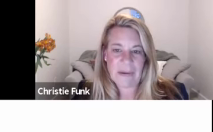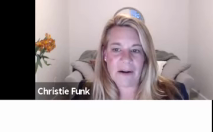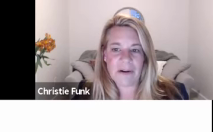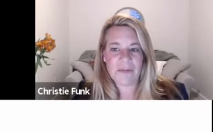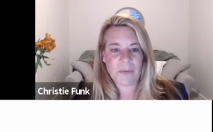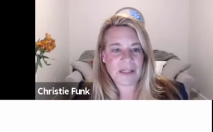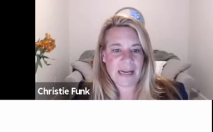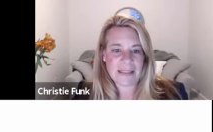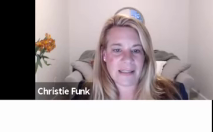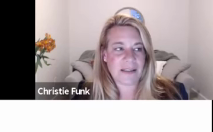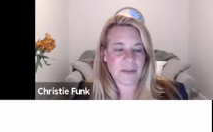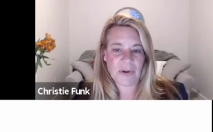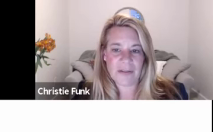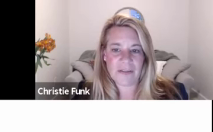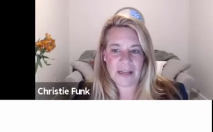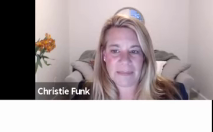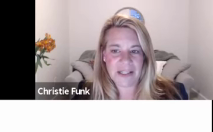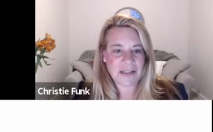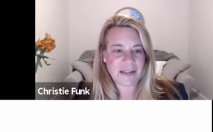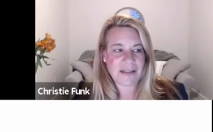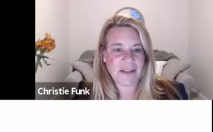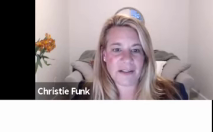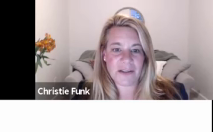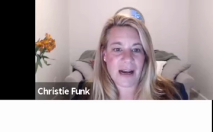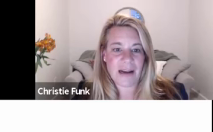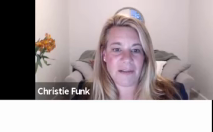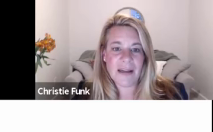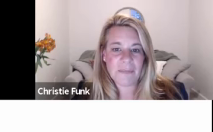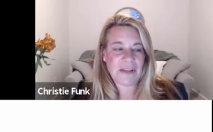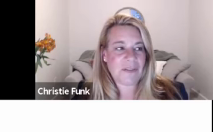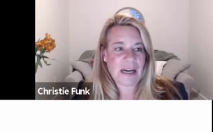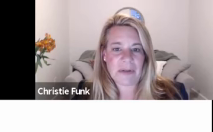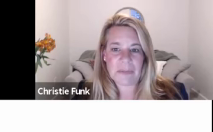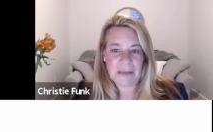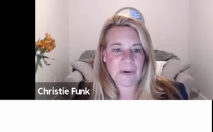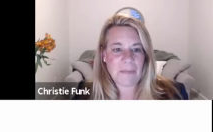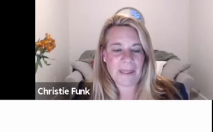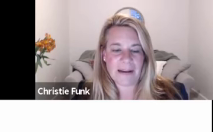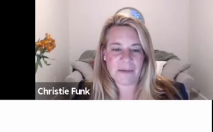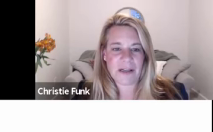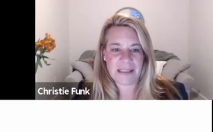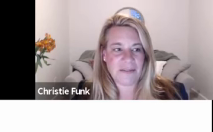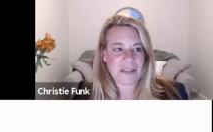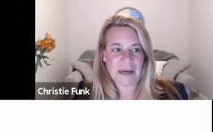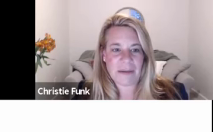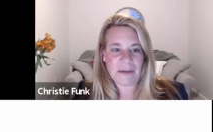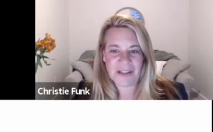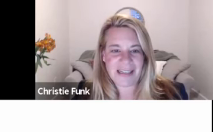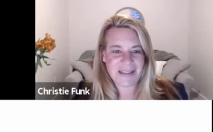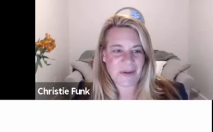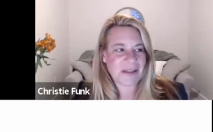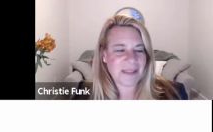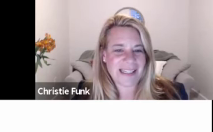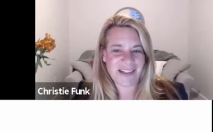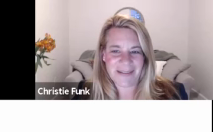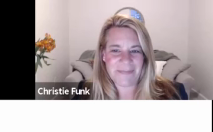So with the power of the word yes and the support of her family, she has continued to strive, meet phenomenal people, and come across lifetime